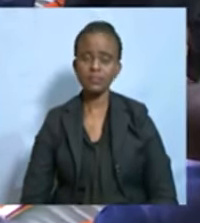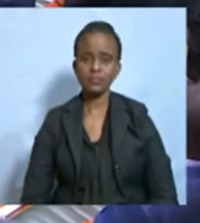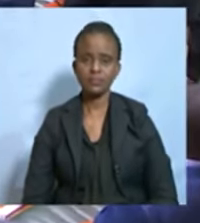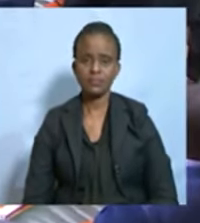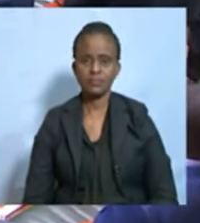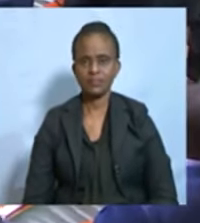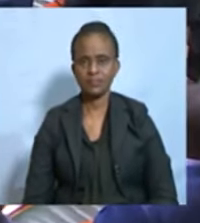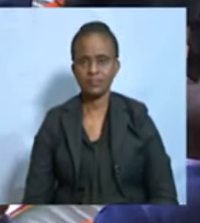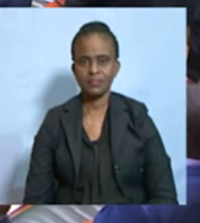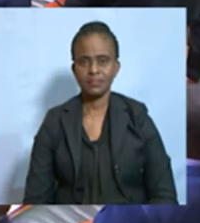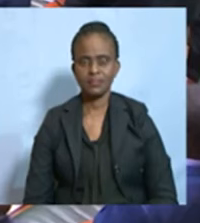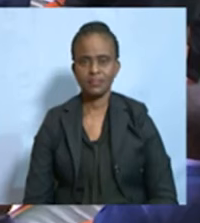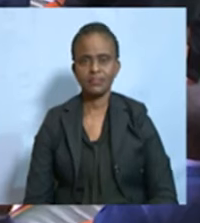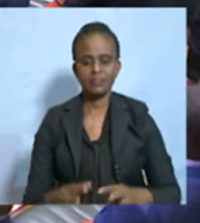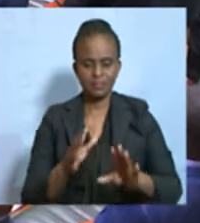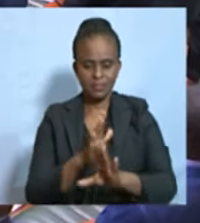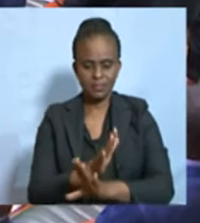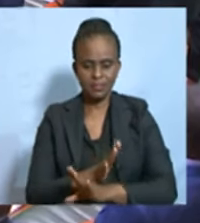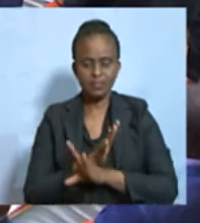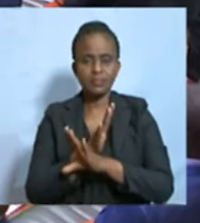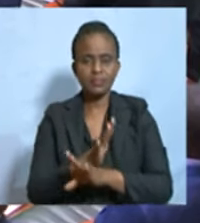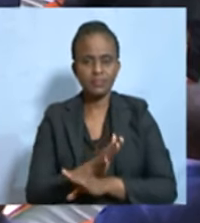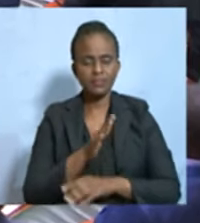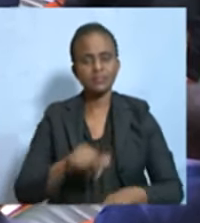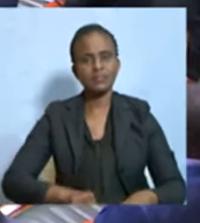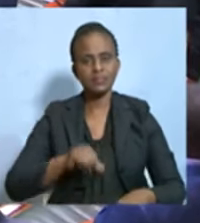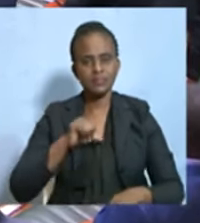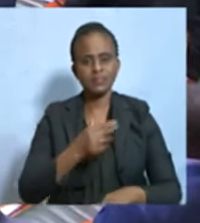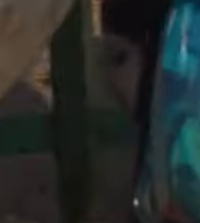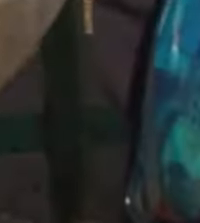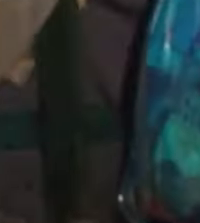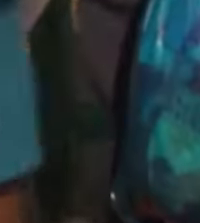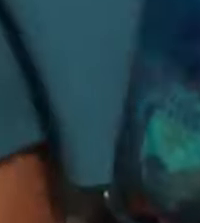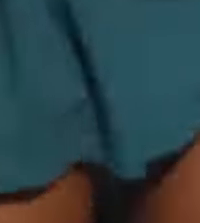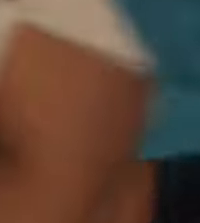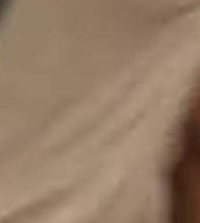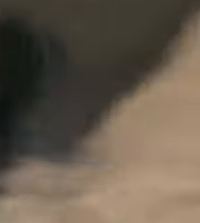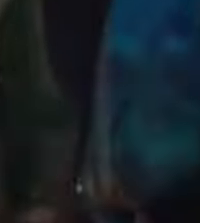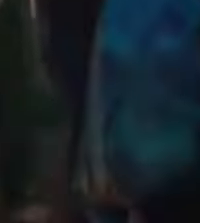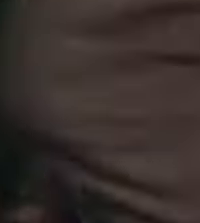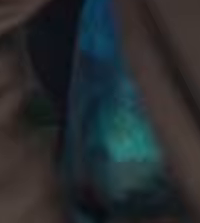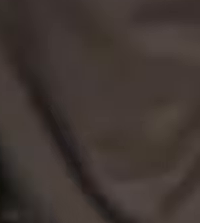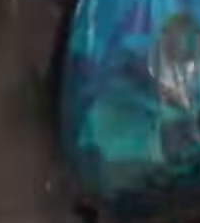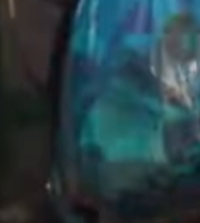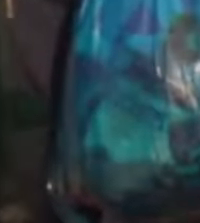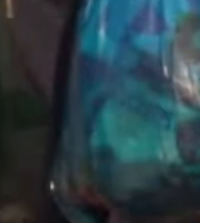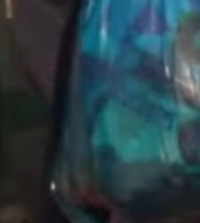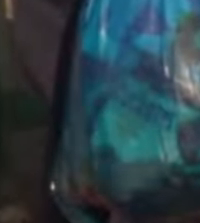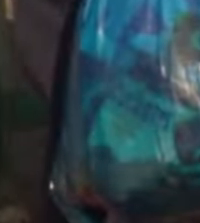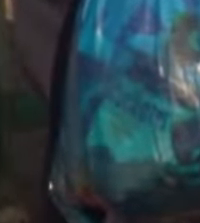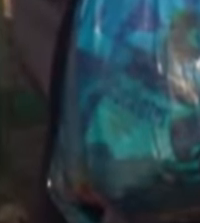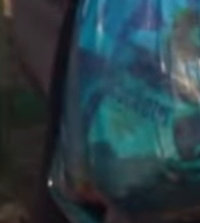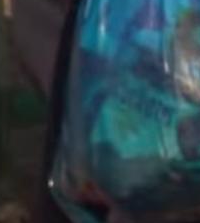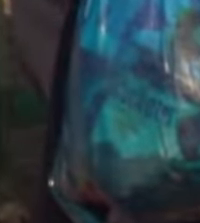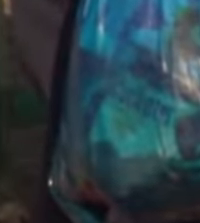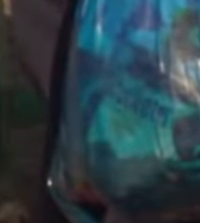given an opportunity to query the Vice President on various matters affecting citizens. During today's session, one of the key issues